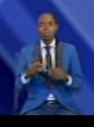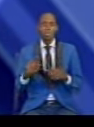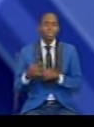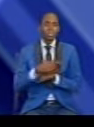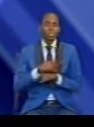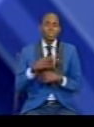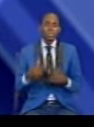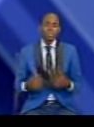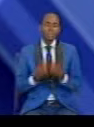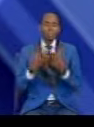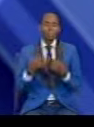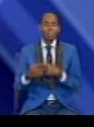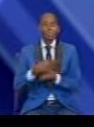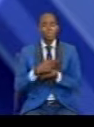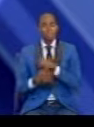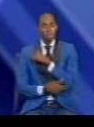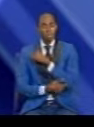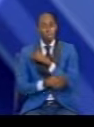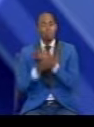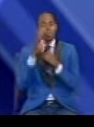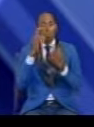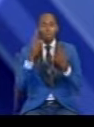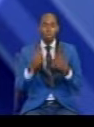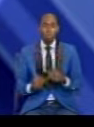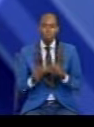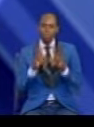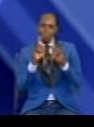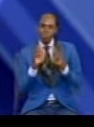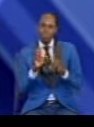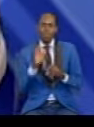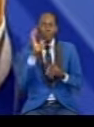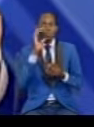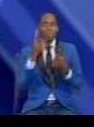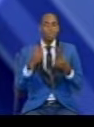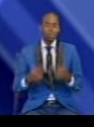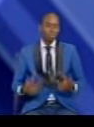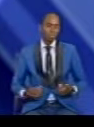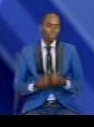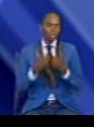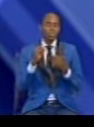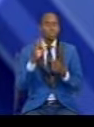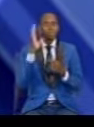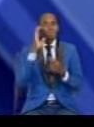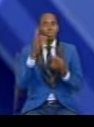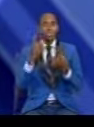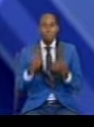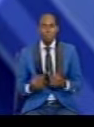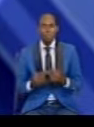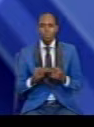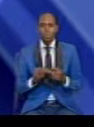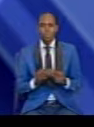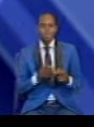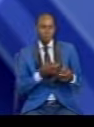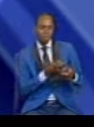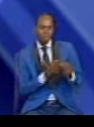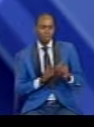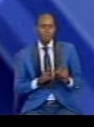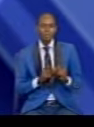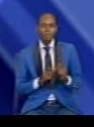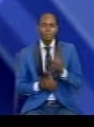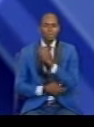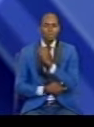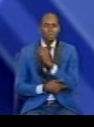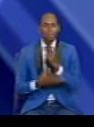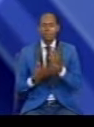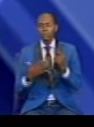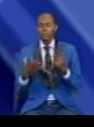of the day, temptations will come, trials will come, challenges will come, enticements will come. But it